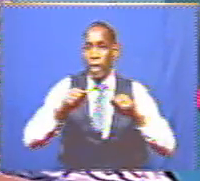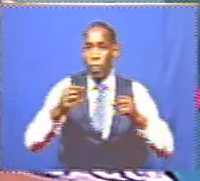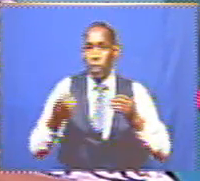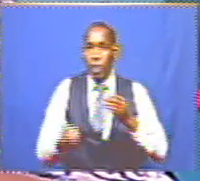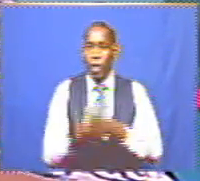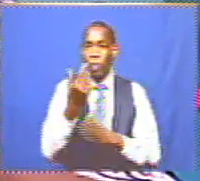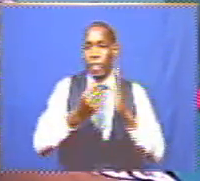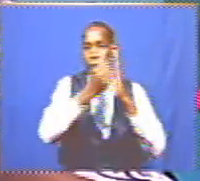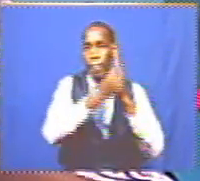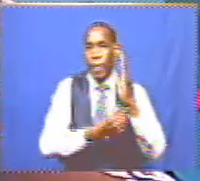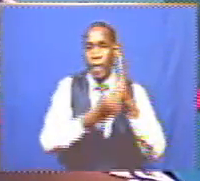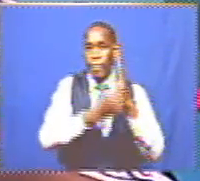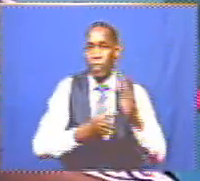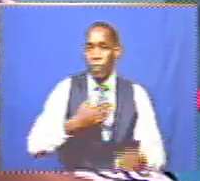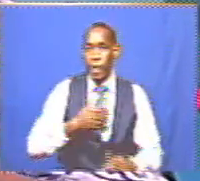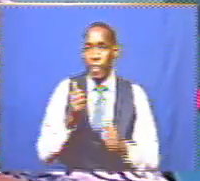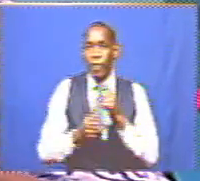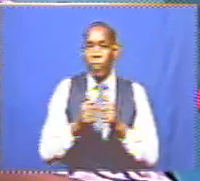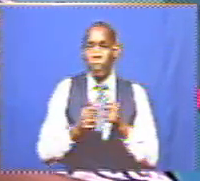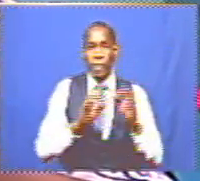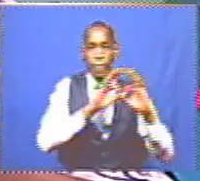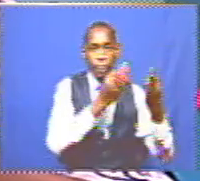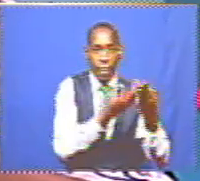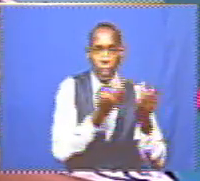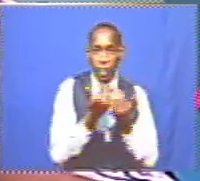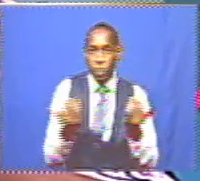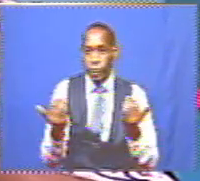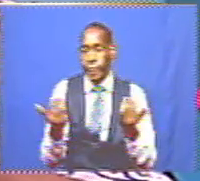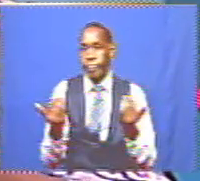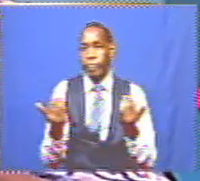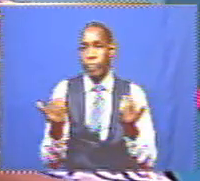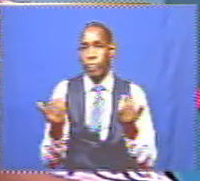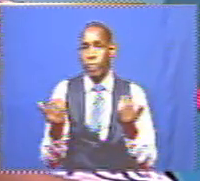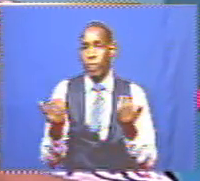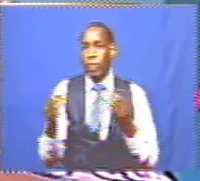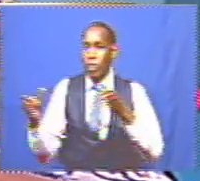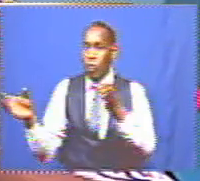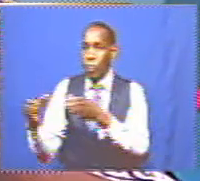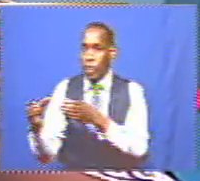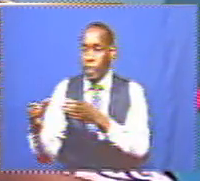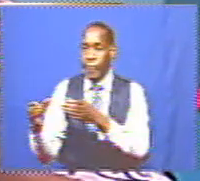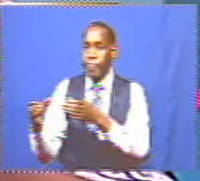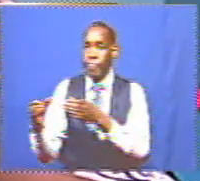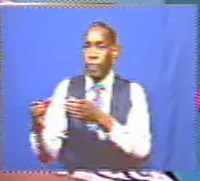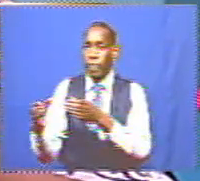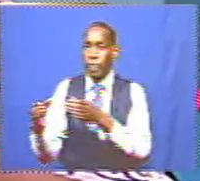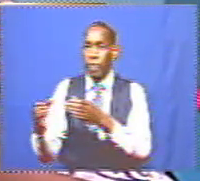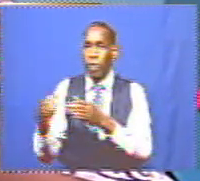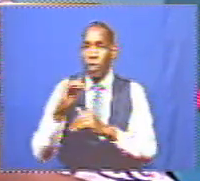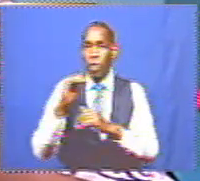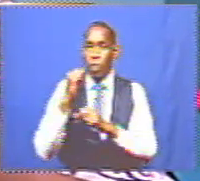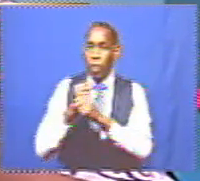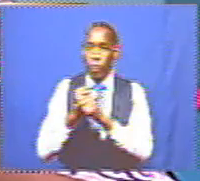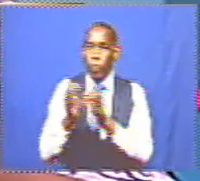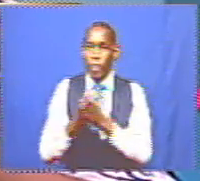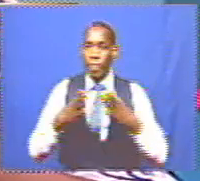manifesto, which was family, children, wholesome communities, ensuring that we work with people